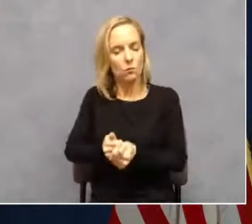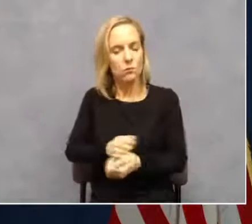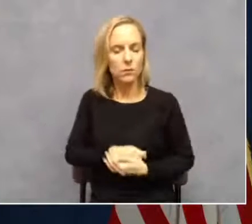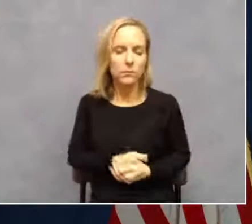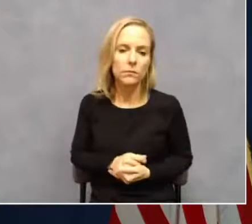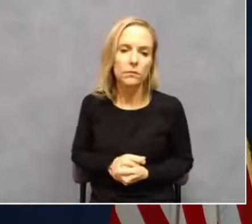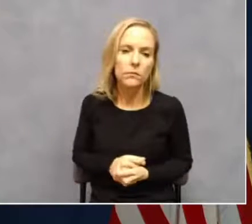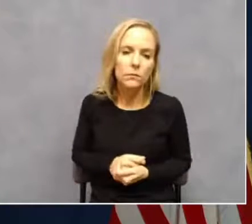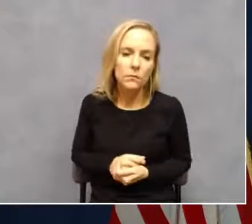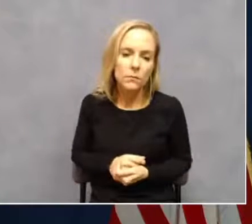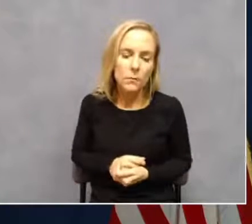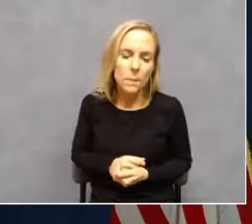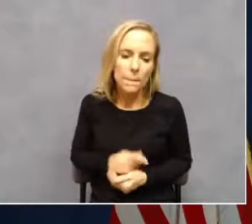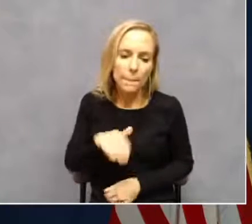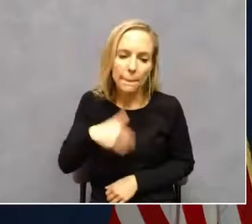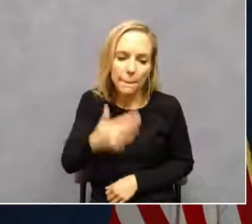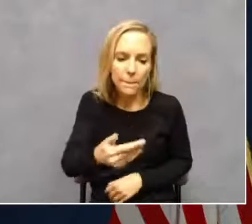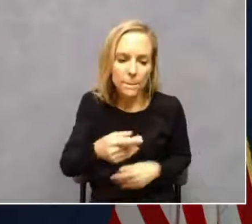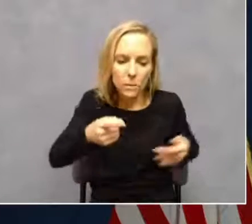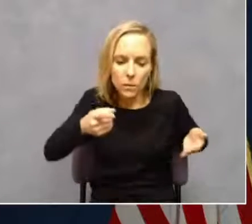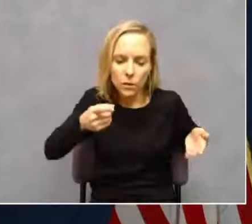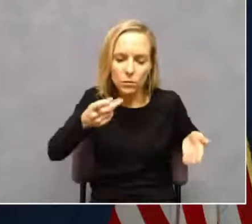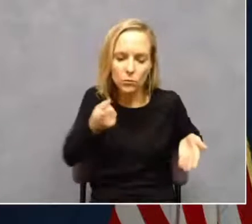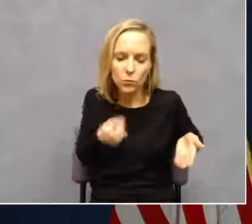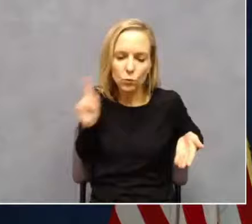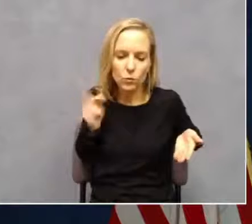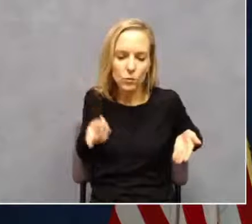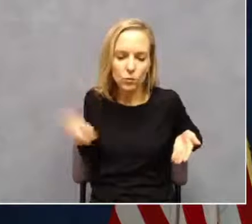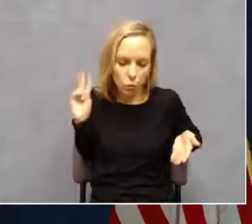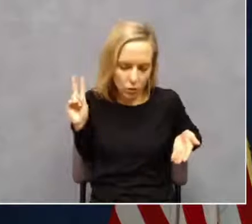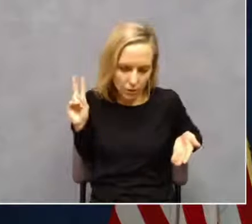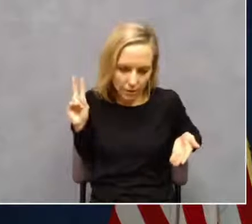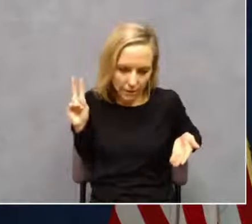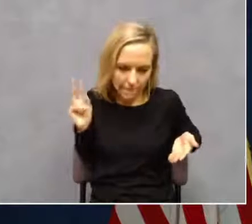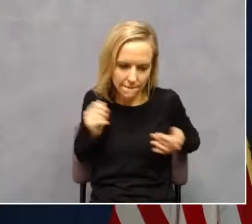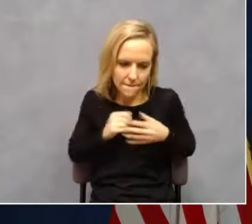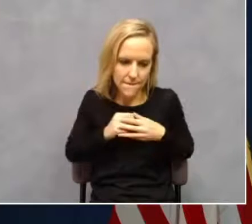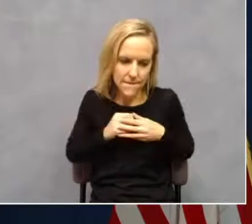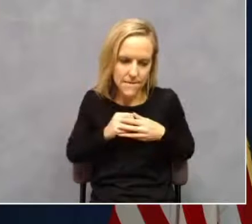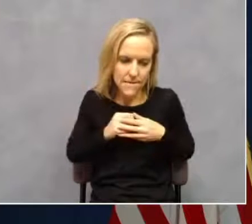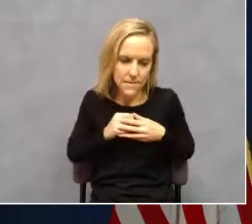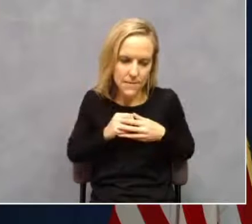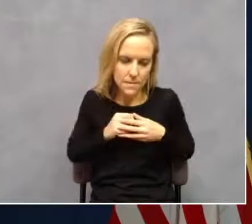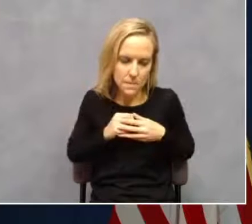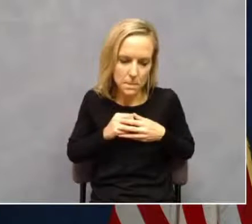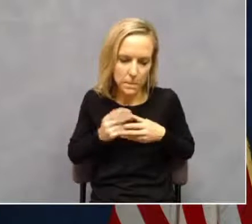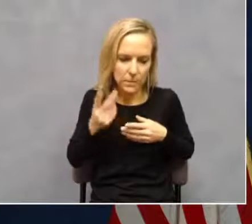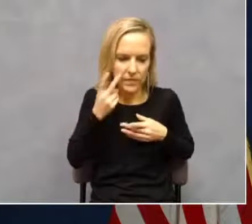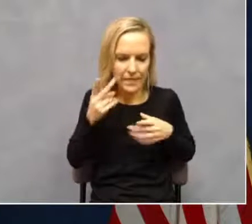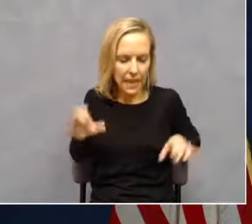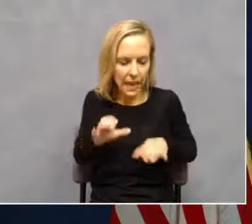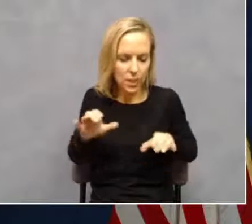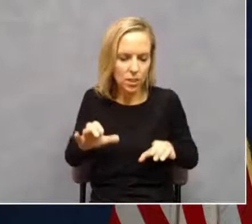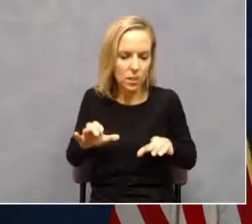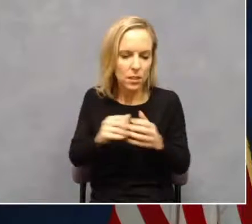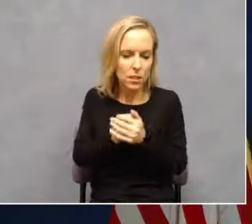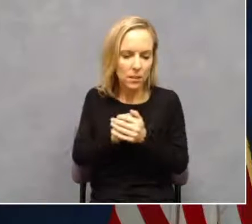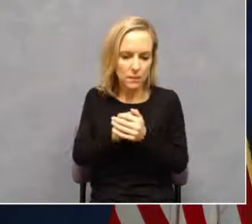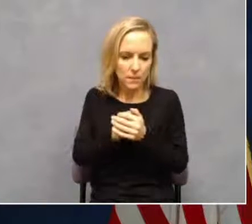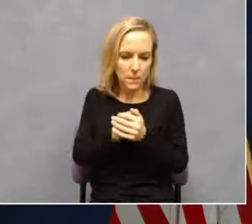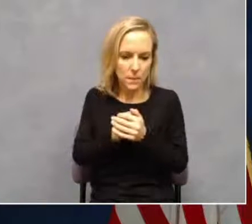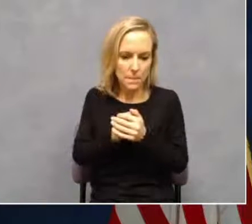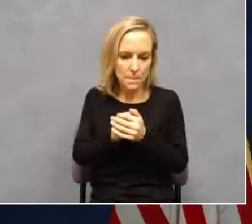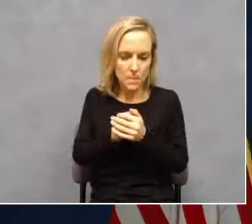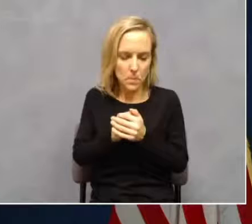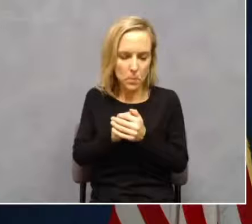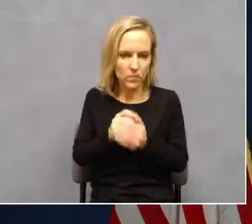A couple weeks ago, or maybe last week, you got pretty passionate about seeking congressional action to get some economic relief into the